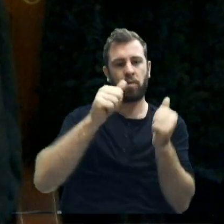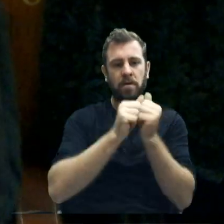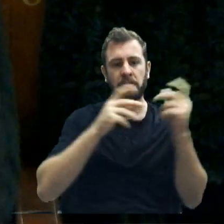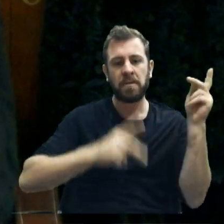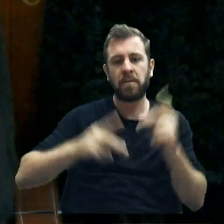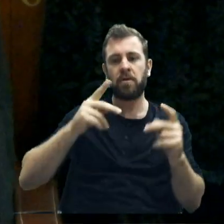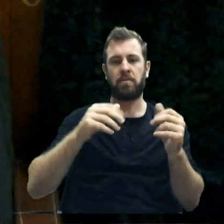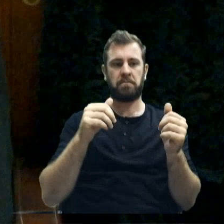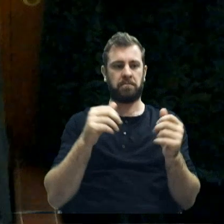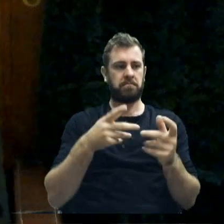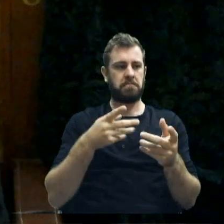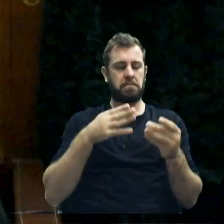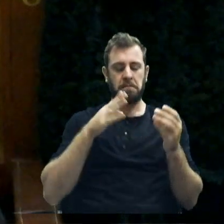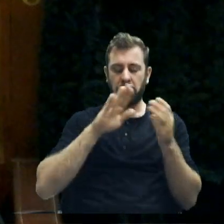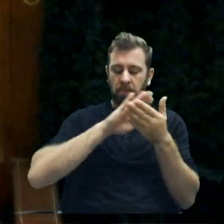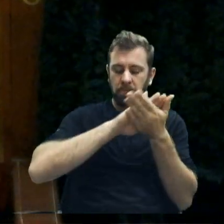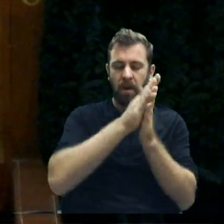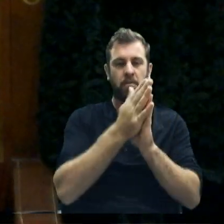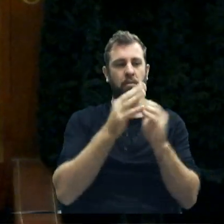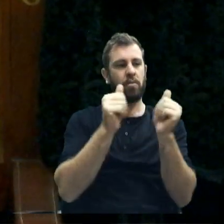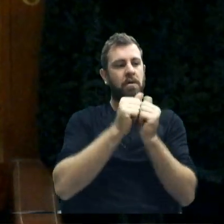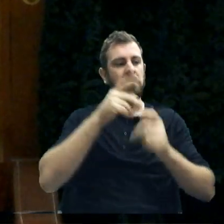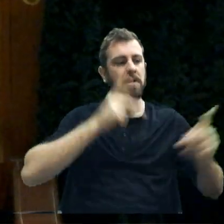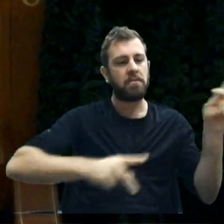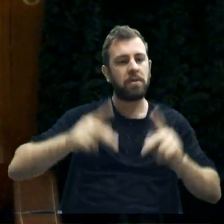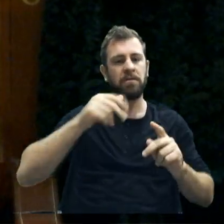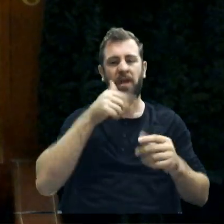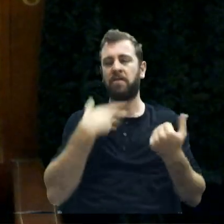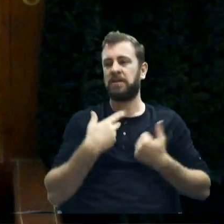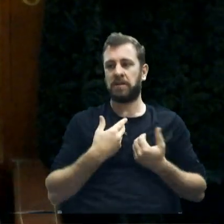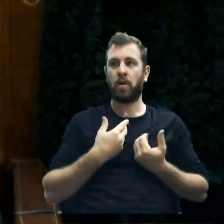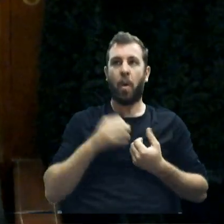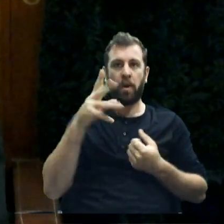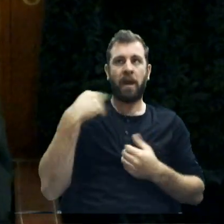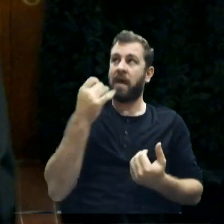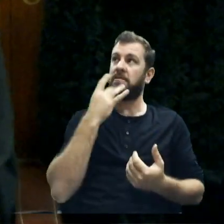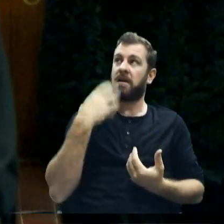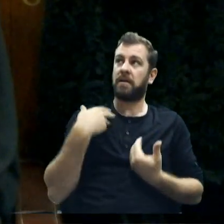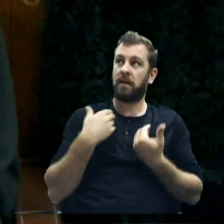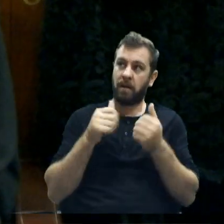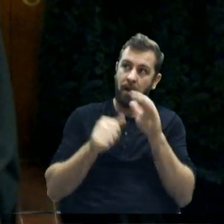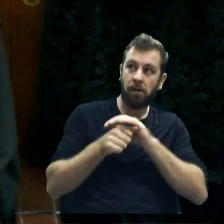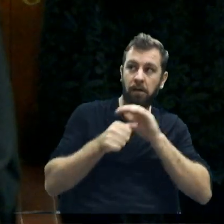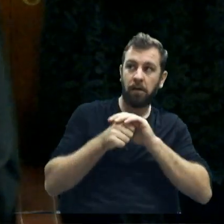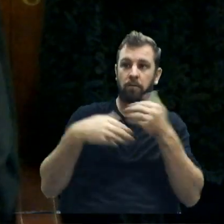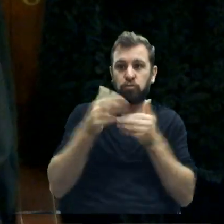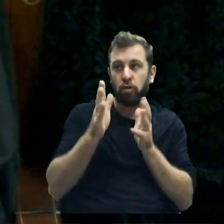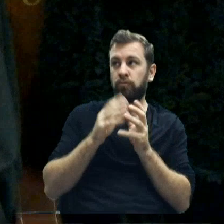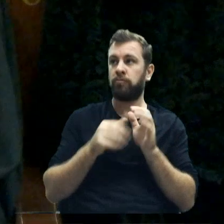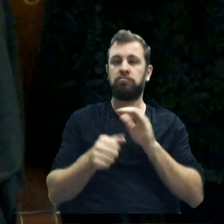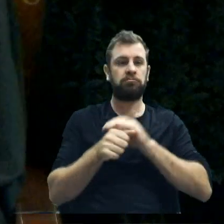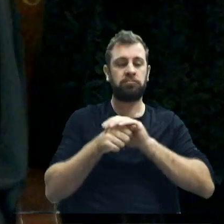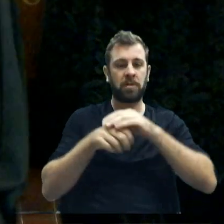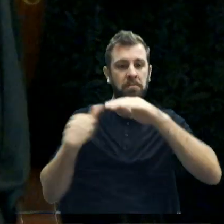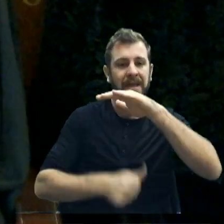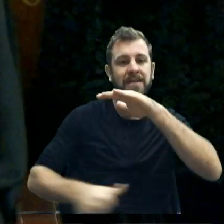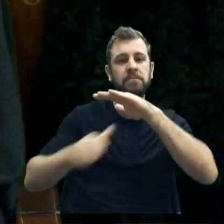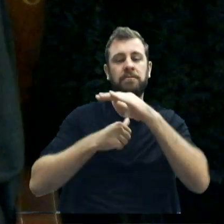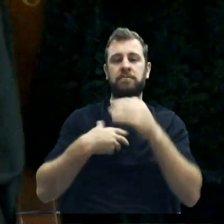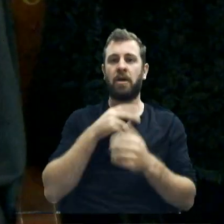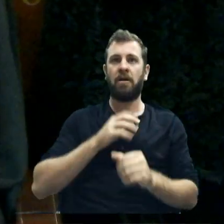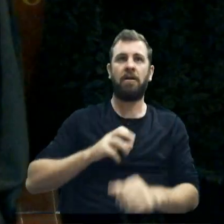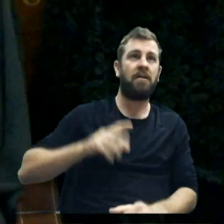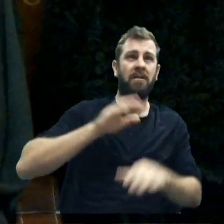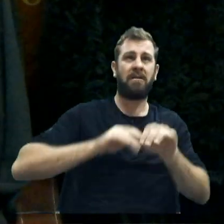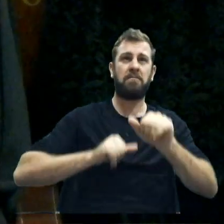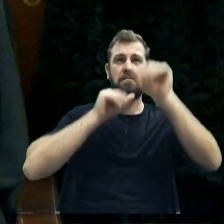the people. Don't close yourself out in a room. Don't hide yourself out in a basement. Don't climb the top of the mountain and only